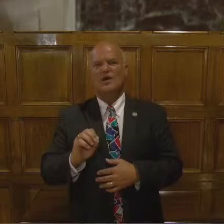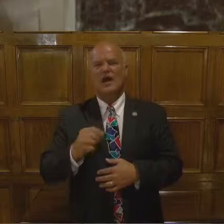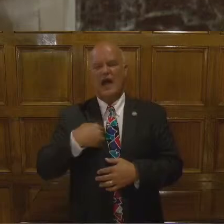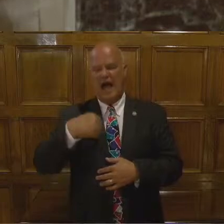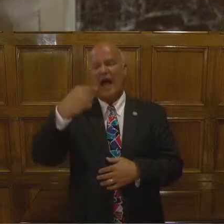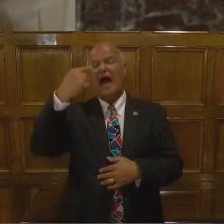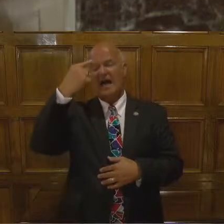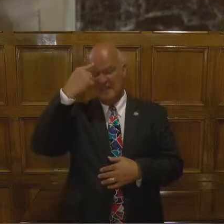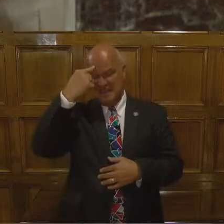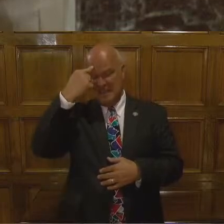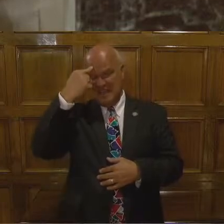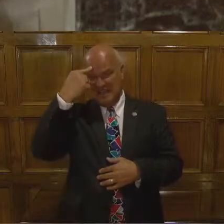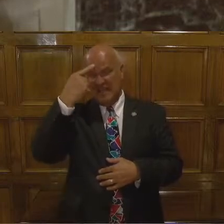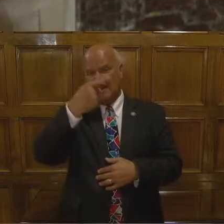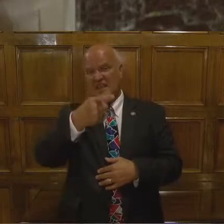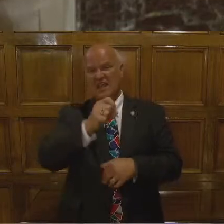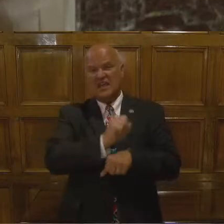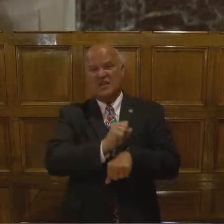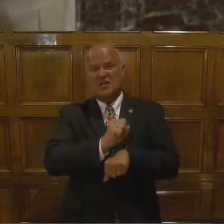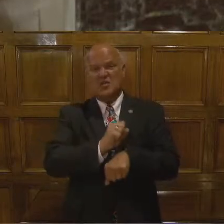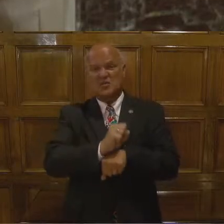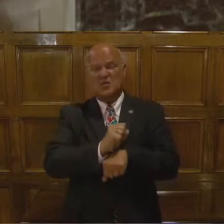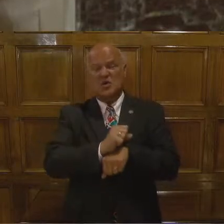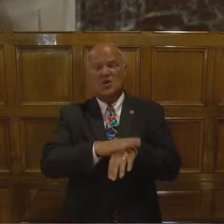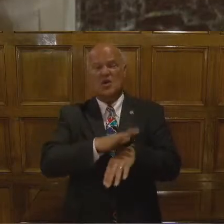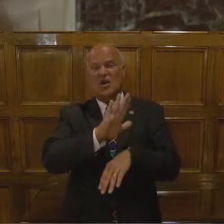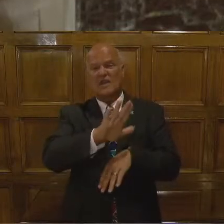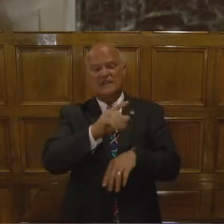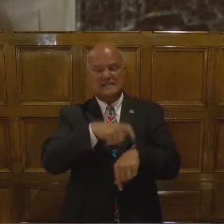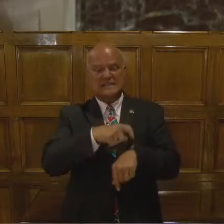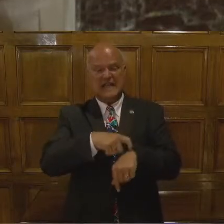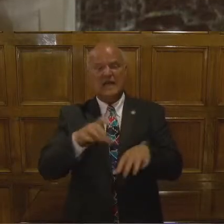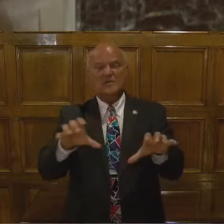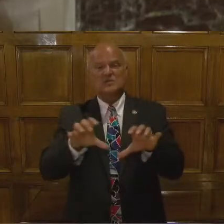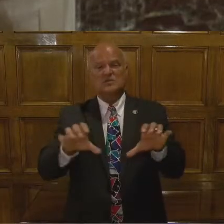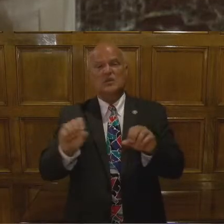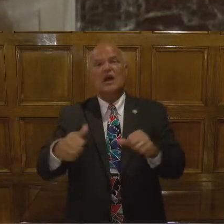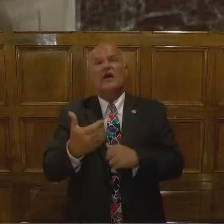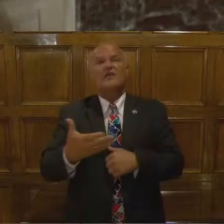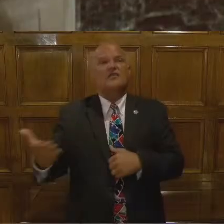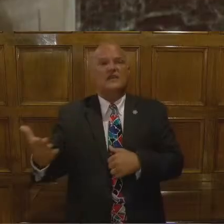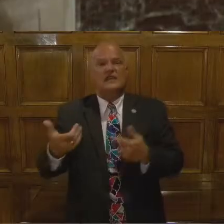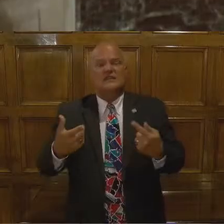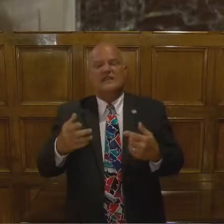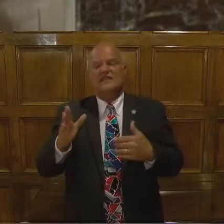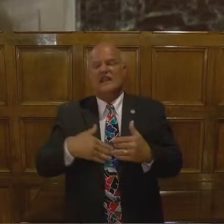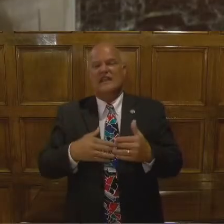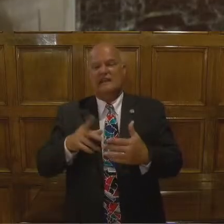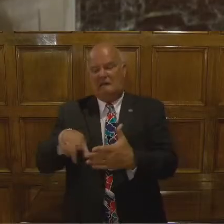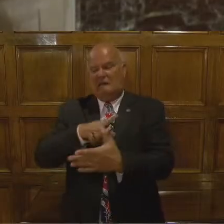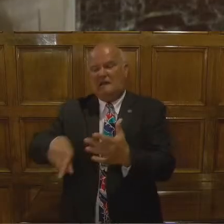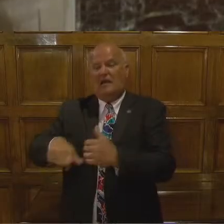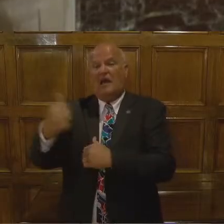I think they can spend their time doing something a little bit different than trying to be punitive for other states that